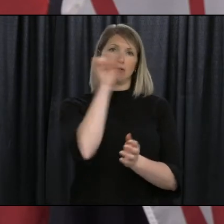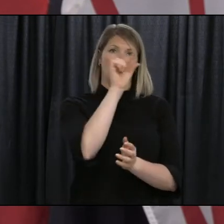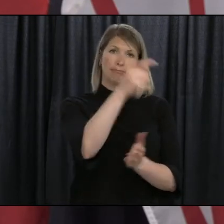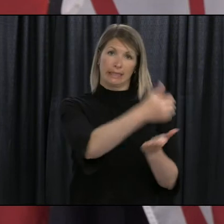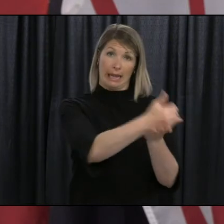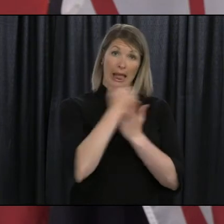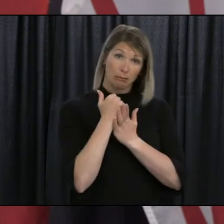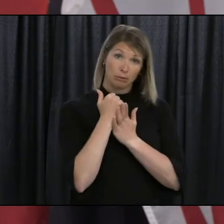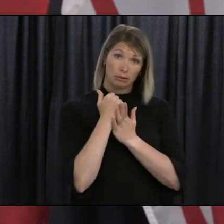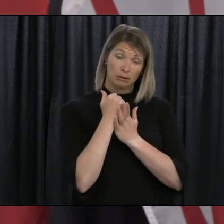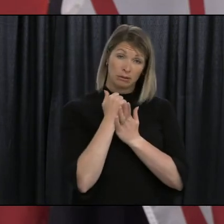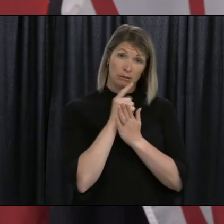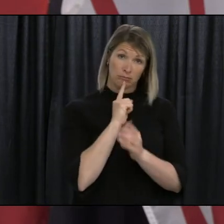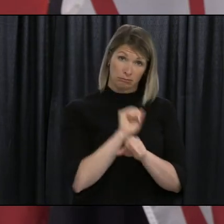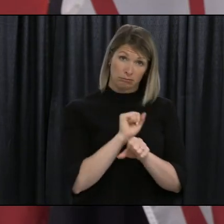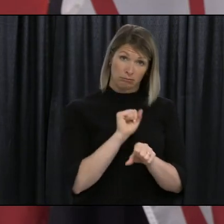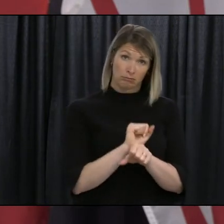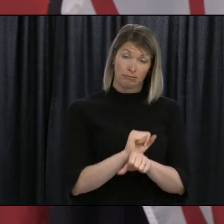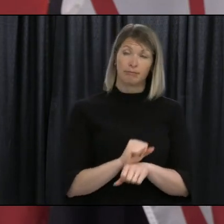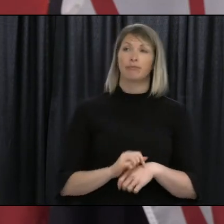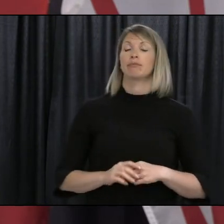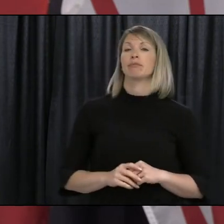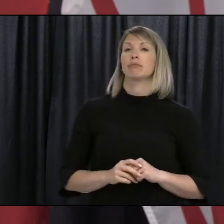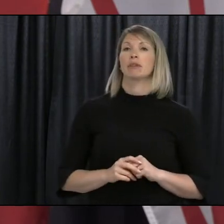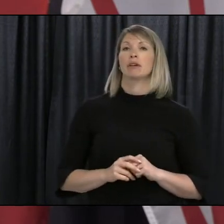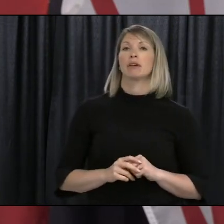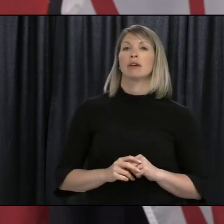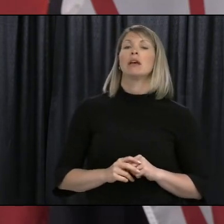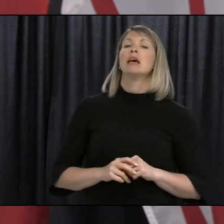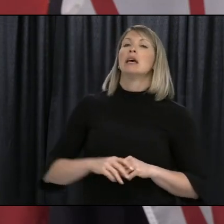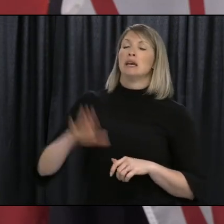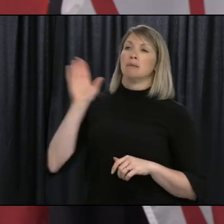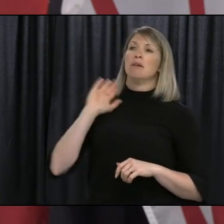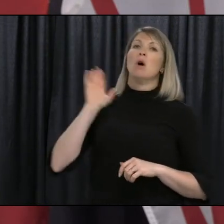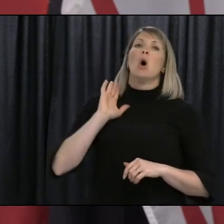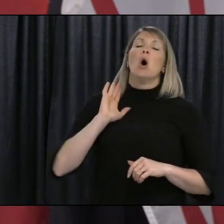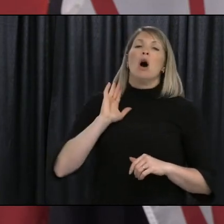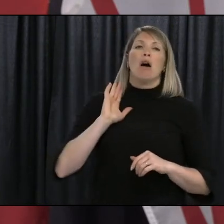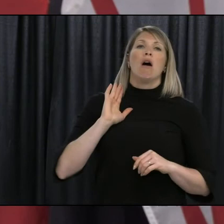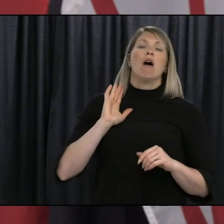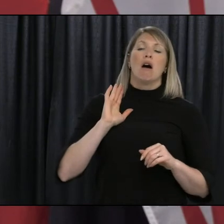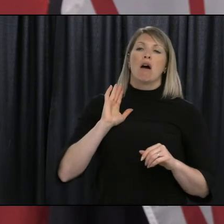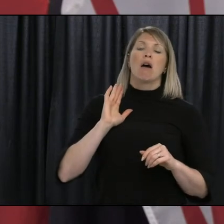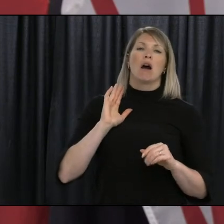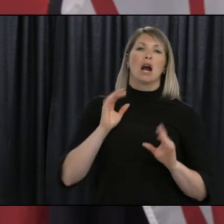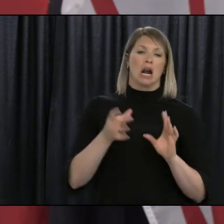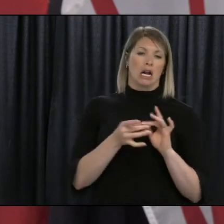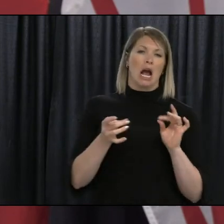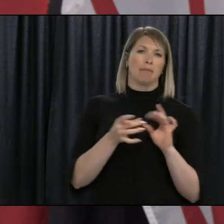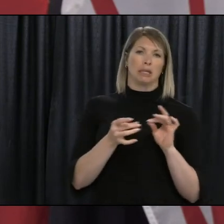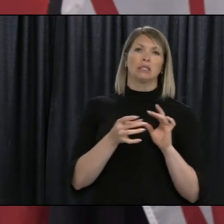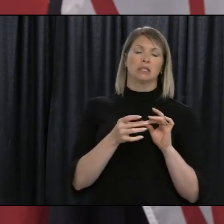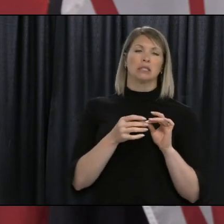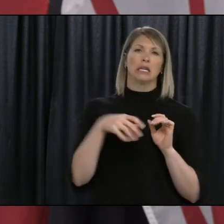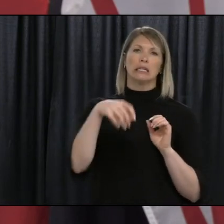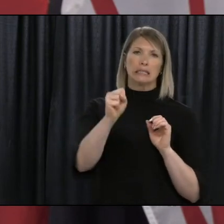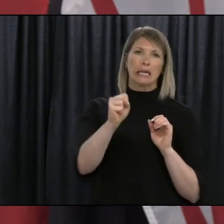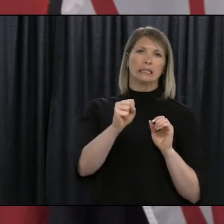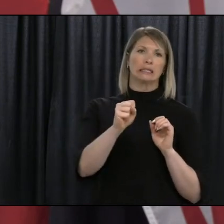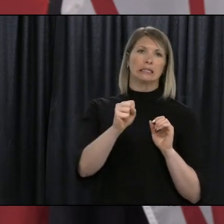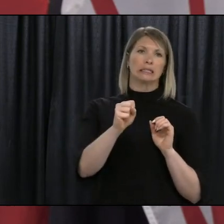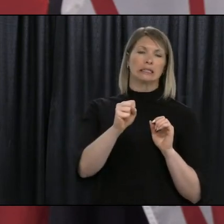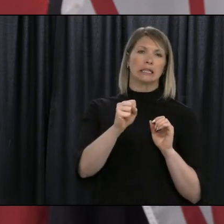to say it doesn't have to be equalization. Yes, I've mentioned equalization several times. Let me be absolutely clear. It doesn't